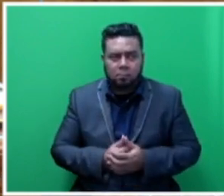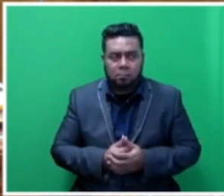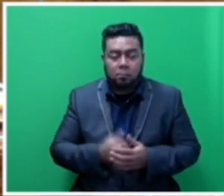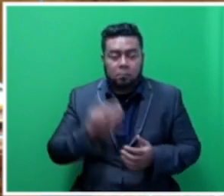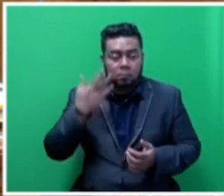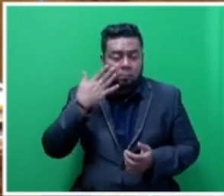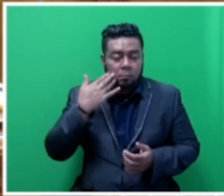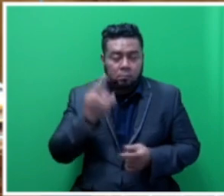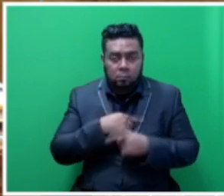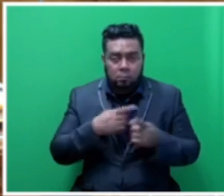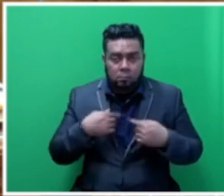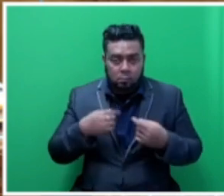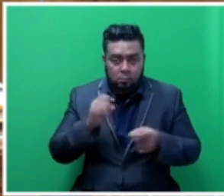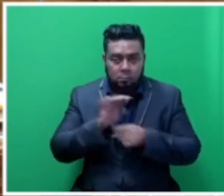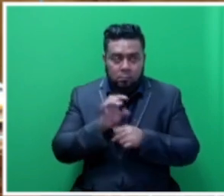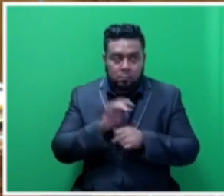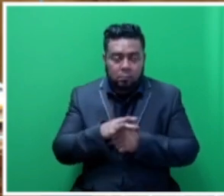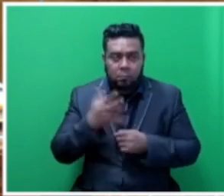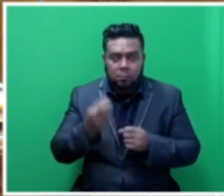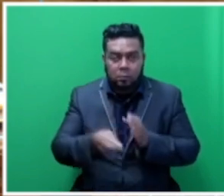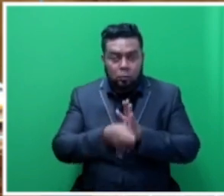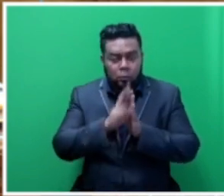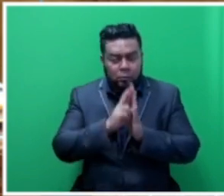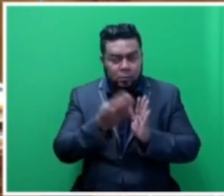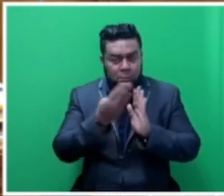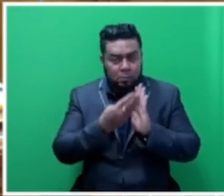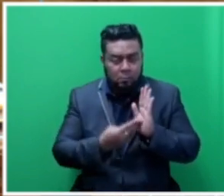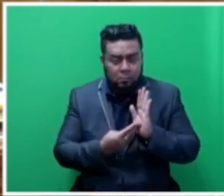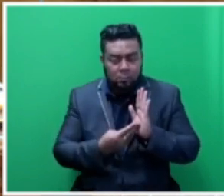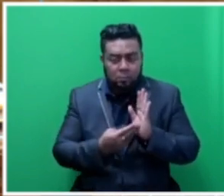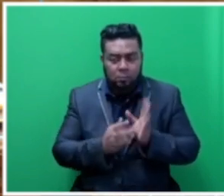When we were advised that there will be a revised budget,